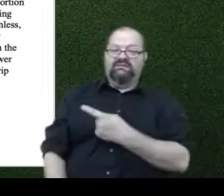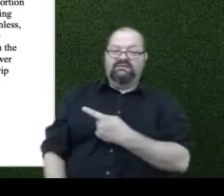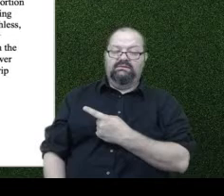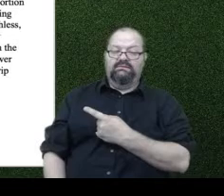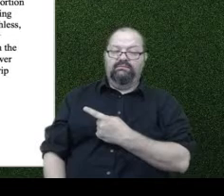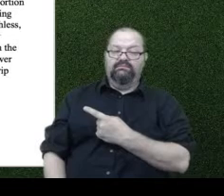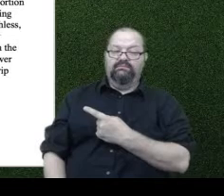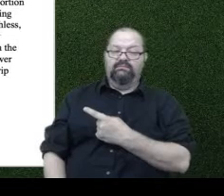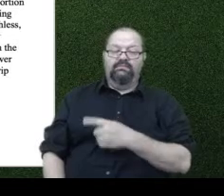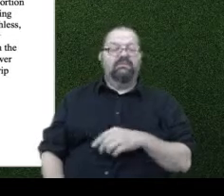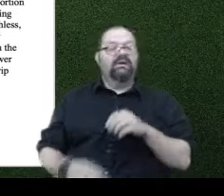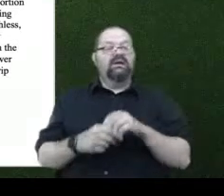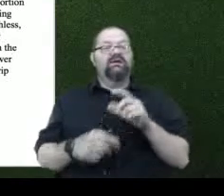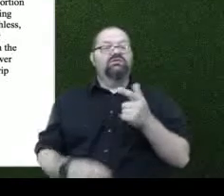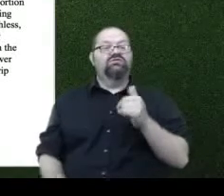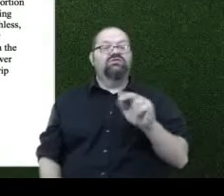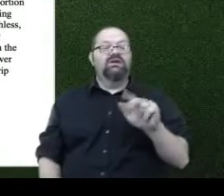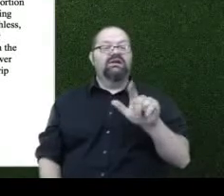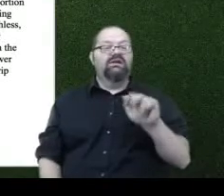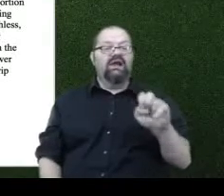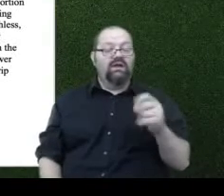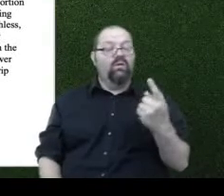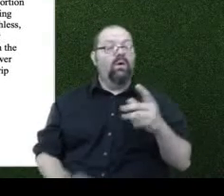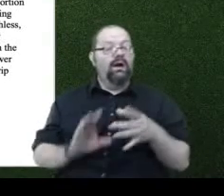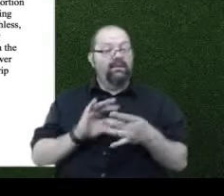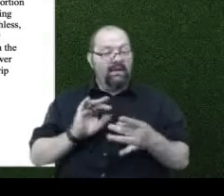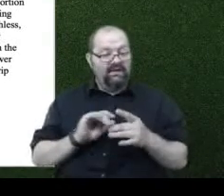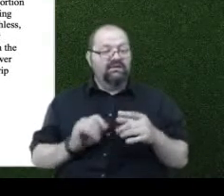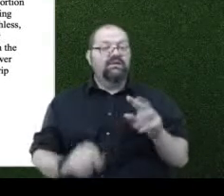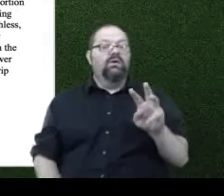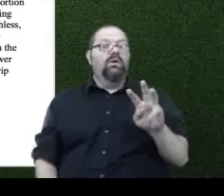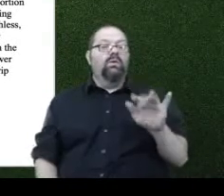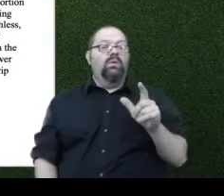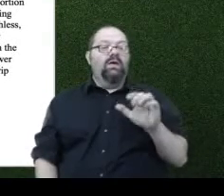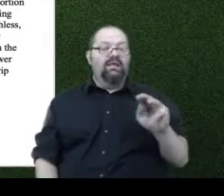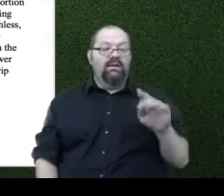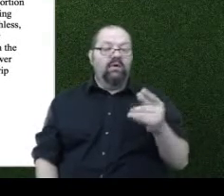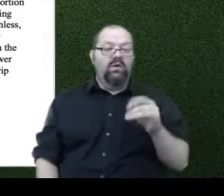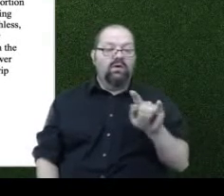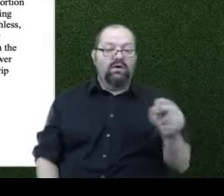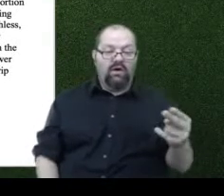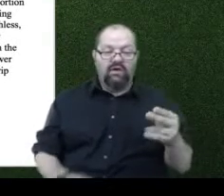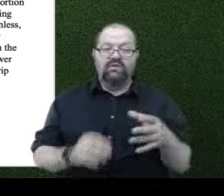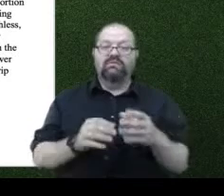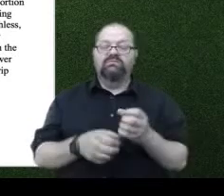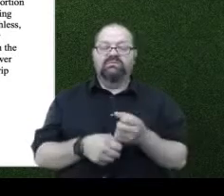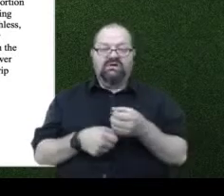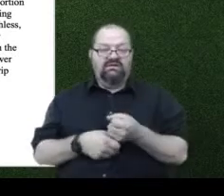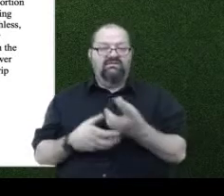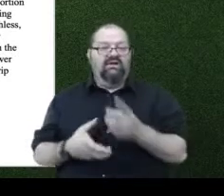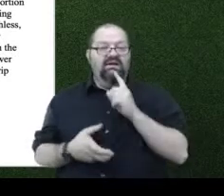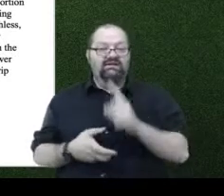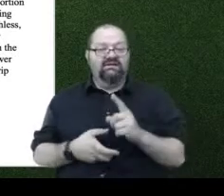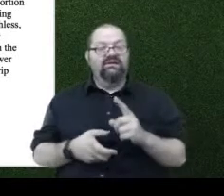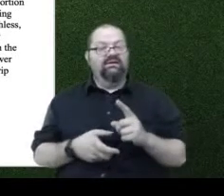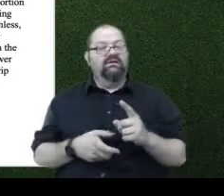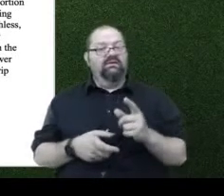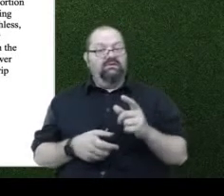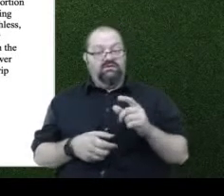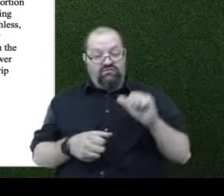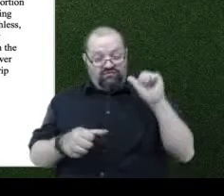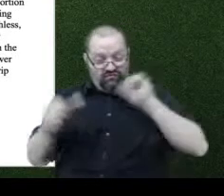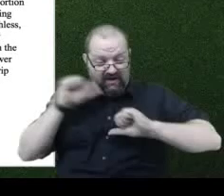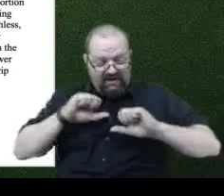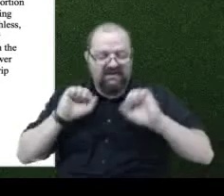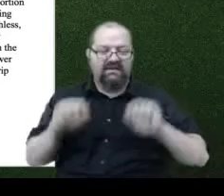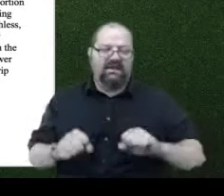In Gin Lane, one message William Hogarth conveys is that drinking liquor can make people act like animals. For